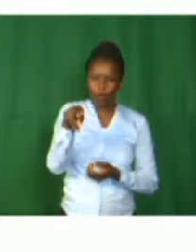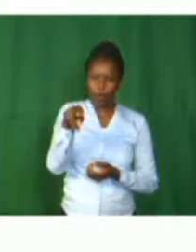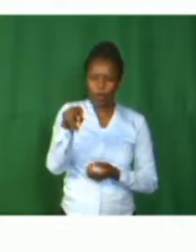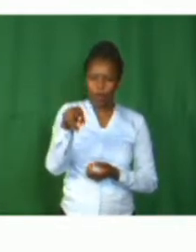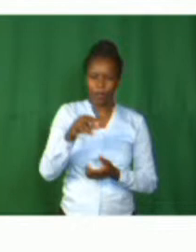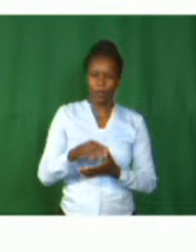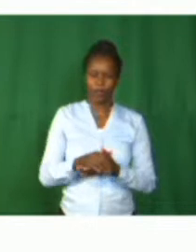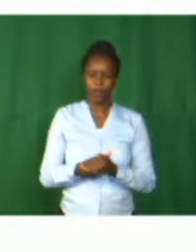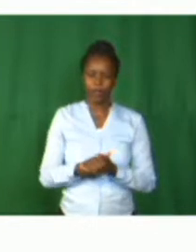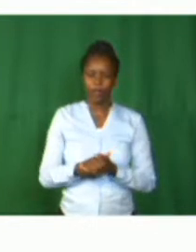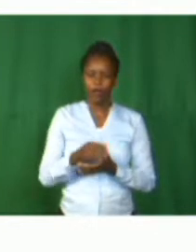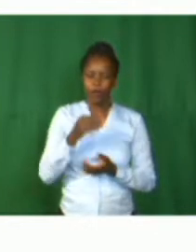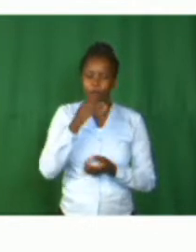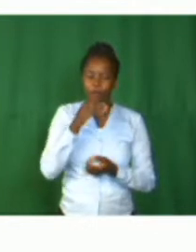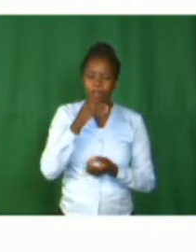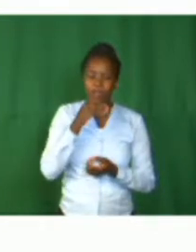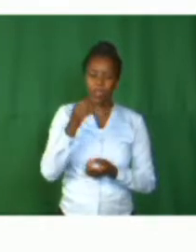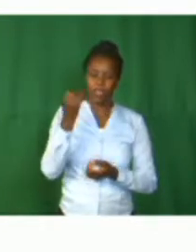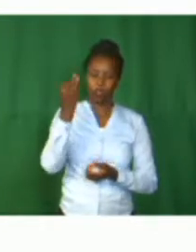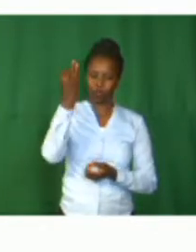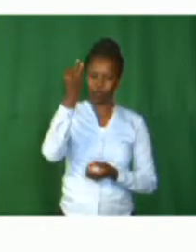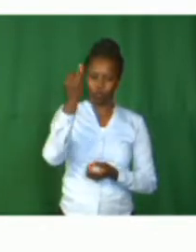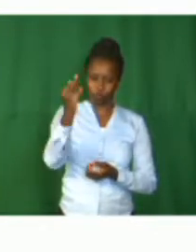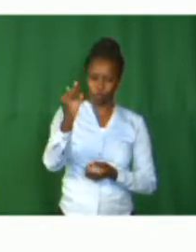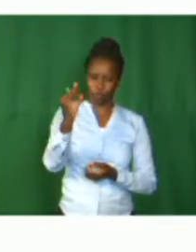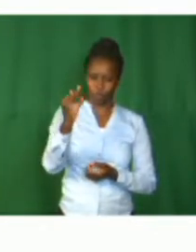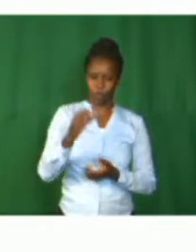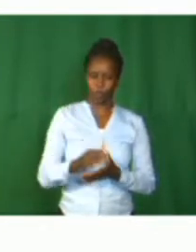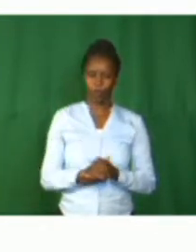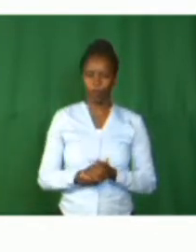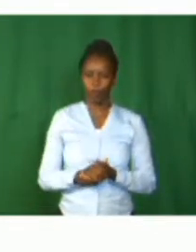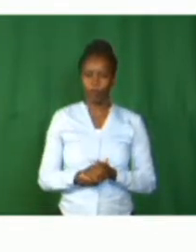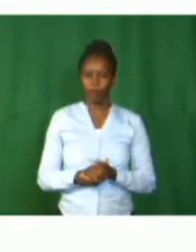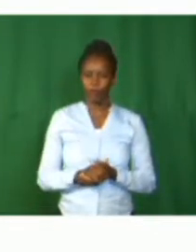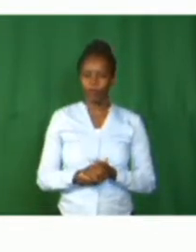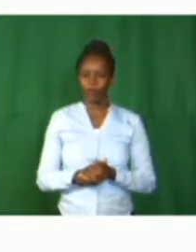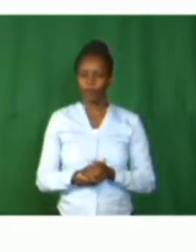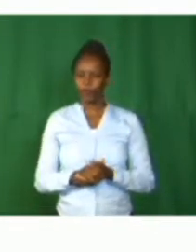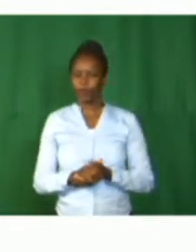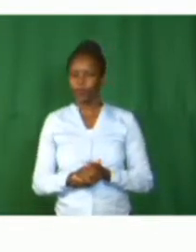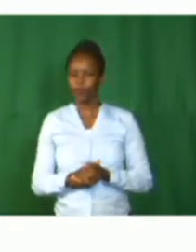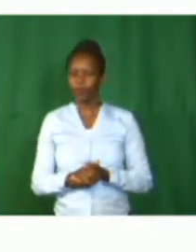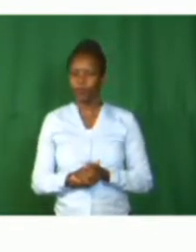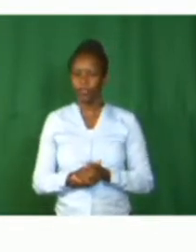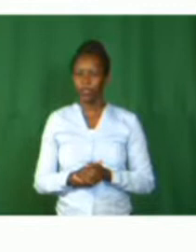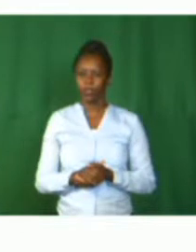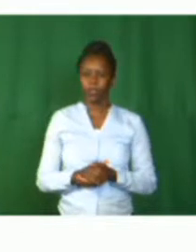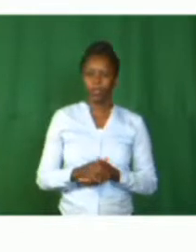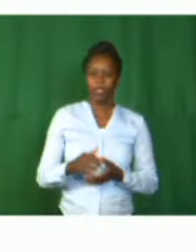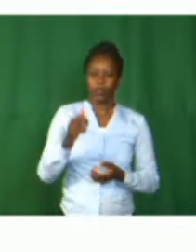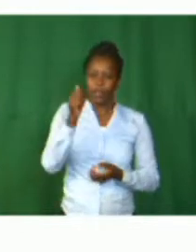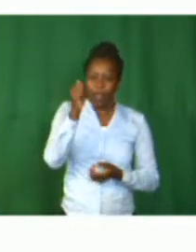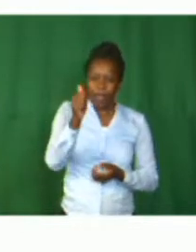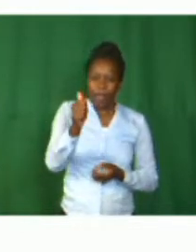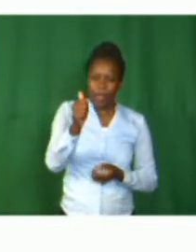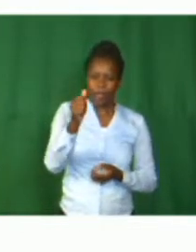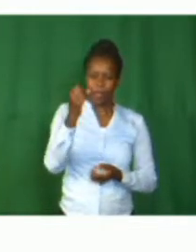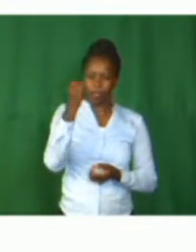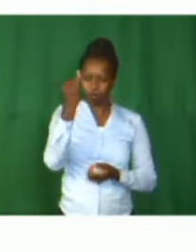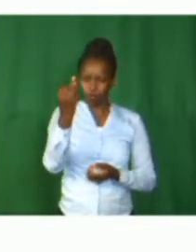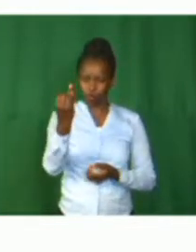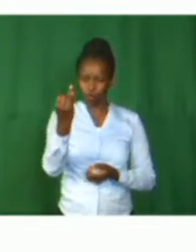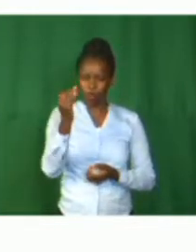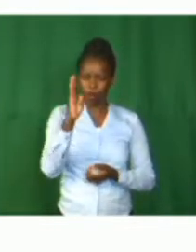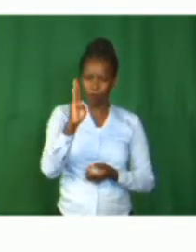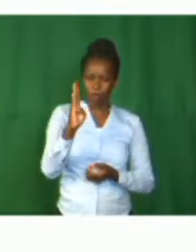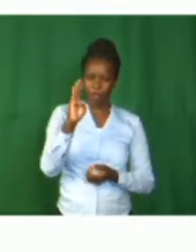equation now is 2, as you can see. And then now you can see here that our A is 2, and our B